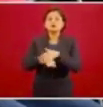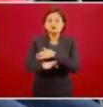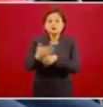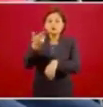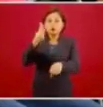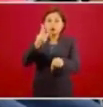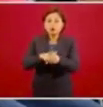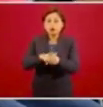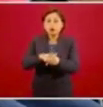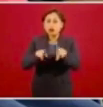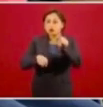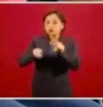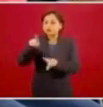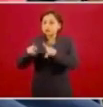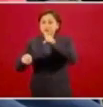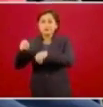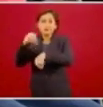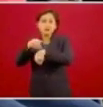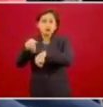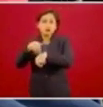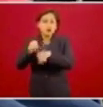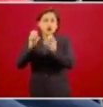standard.